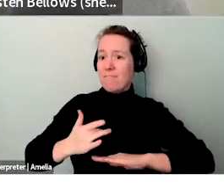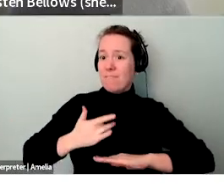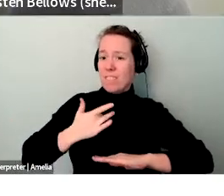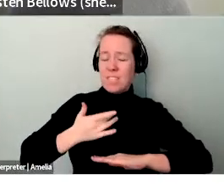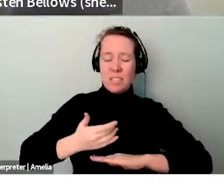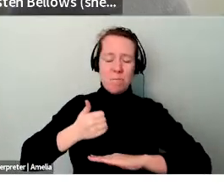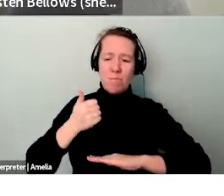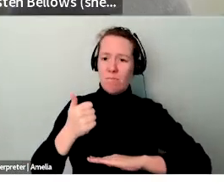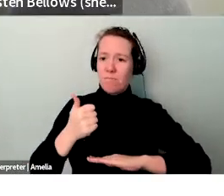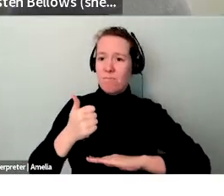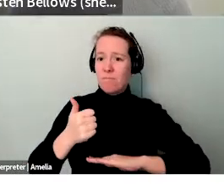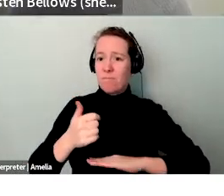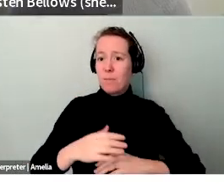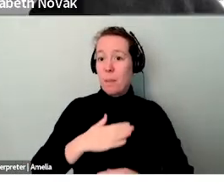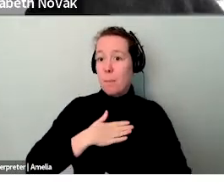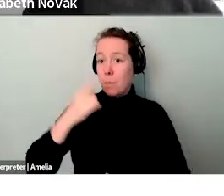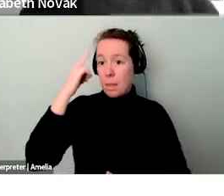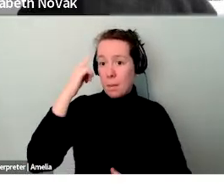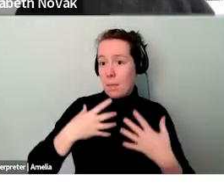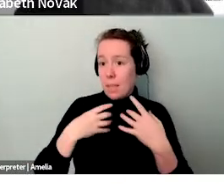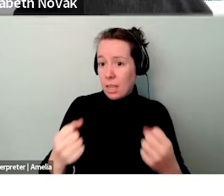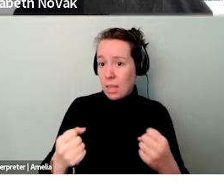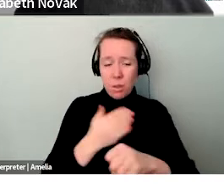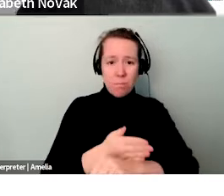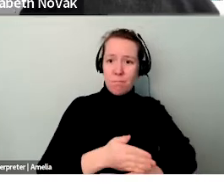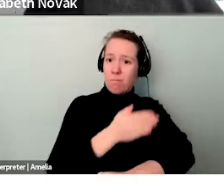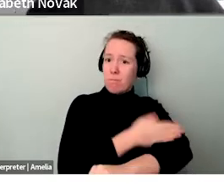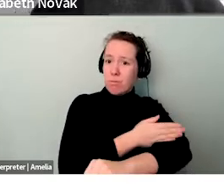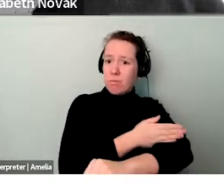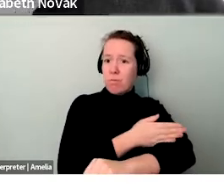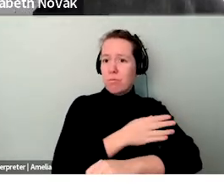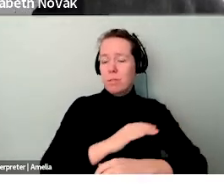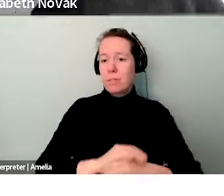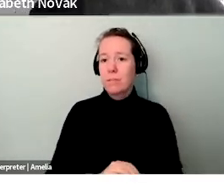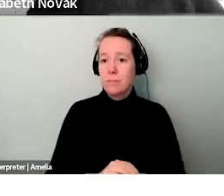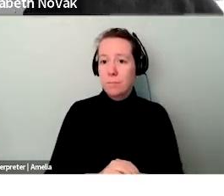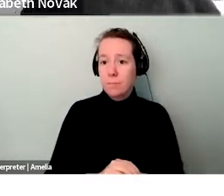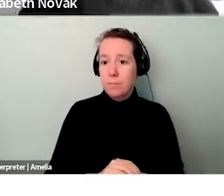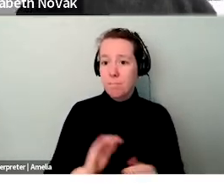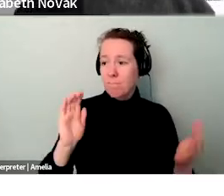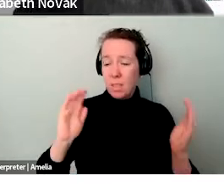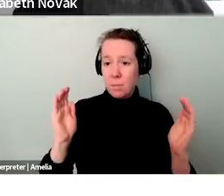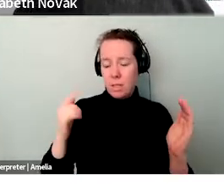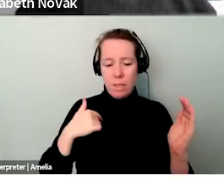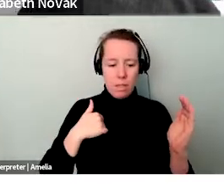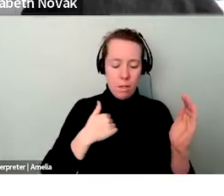much. And it was so good for my mental health and well-being. I would say even more than the income